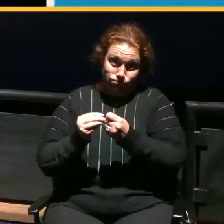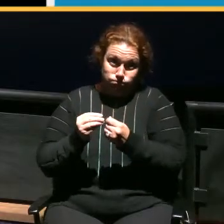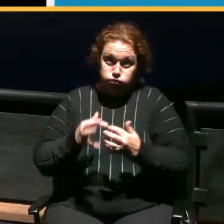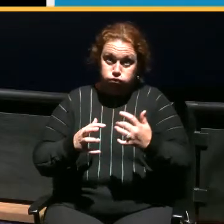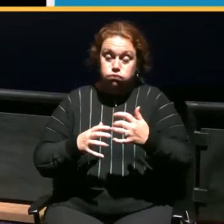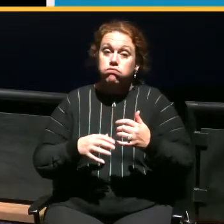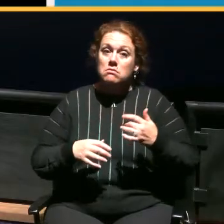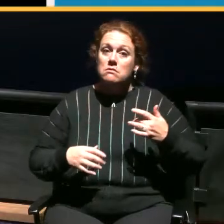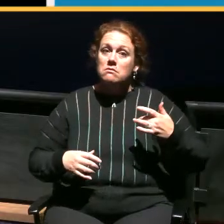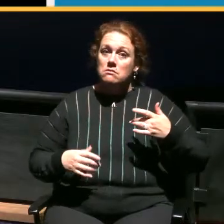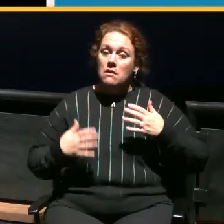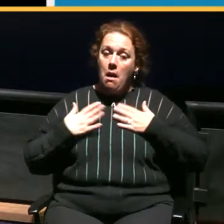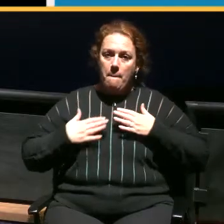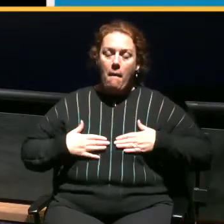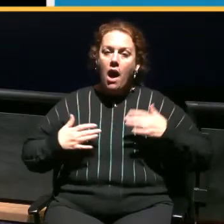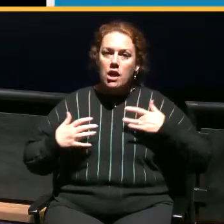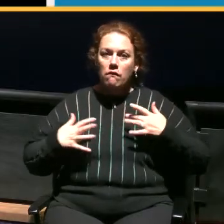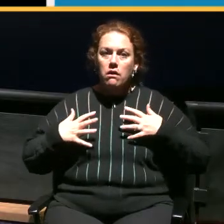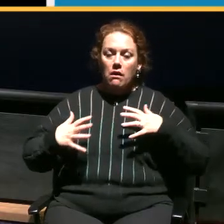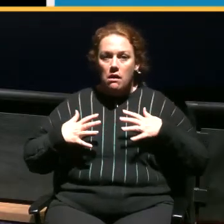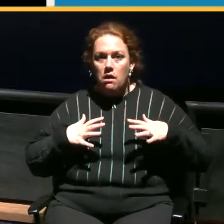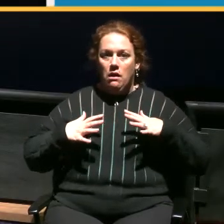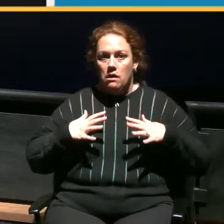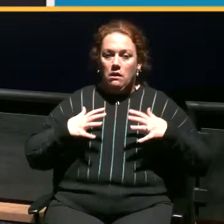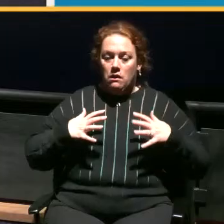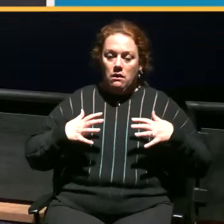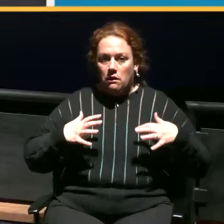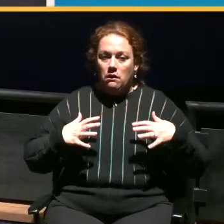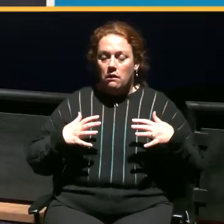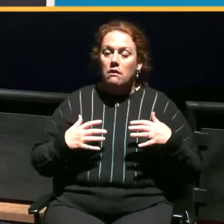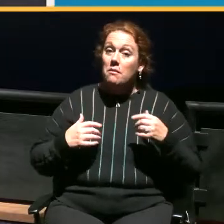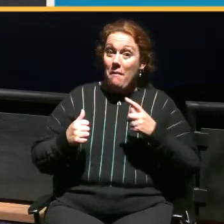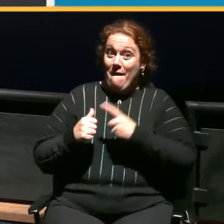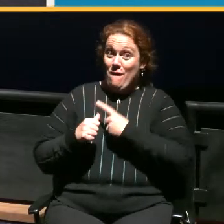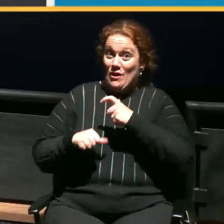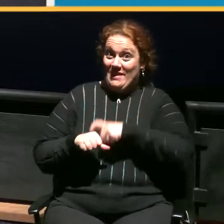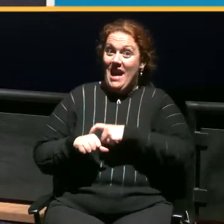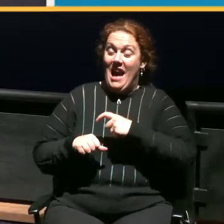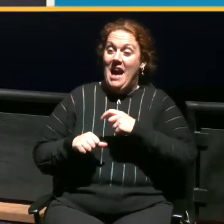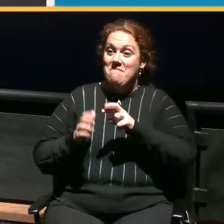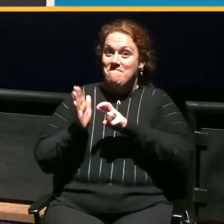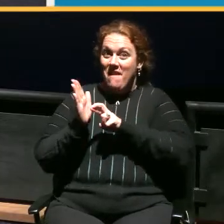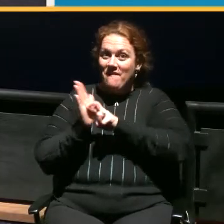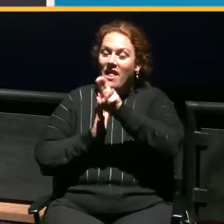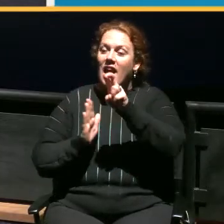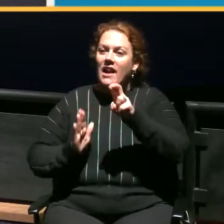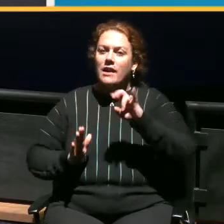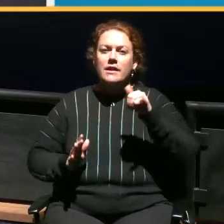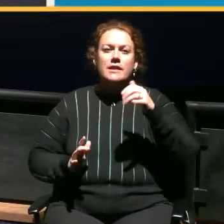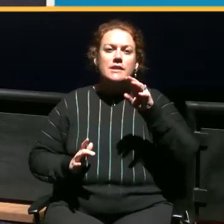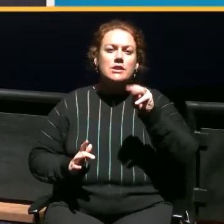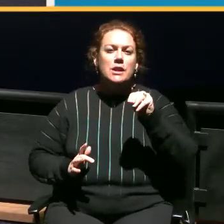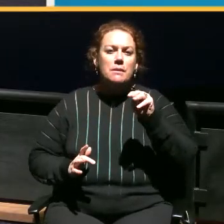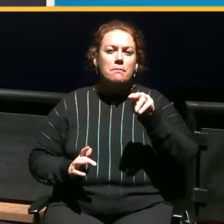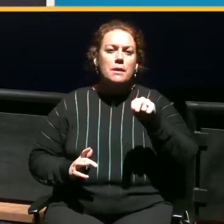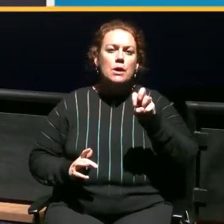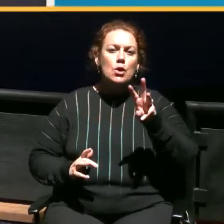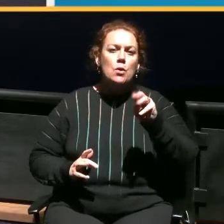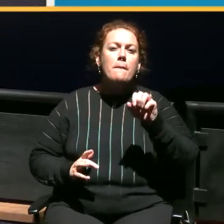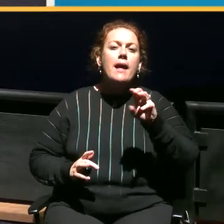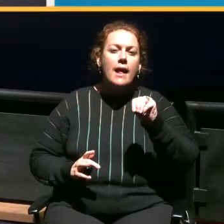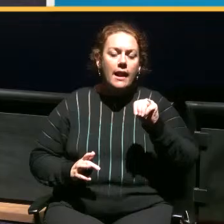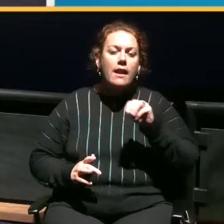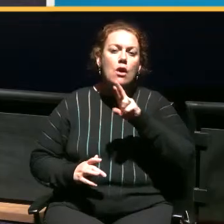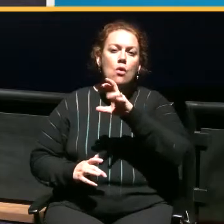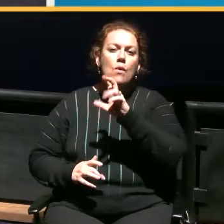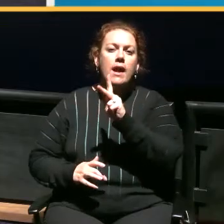shake you up pretty heavily. I remember my first flight, like the guys, it was Jim Newman and Rick Linehan next to me down